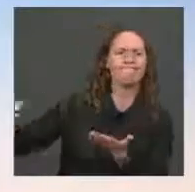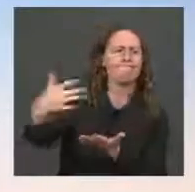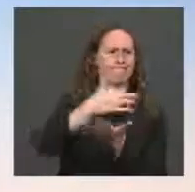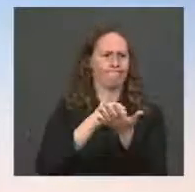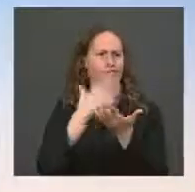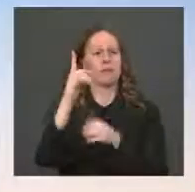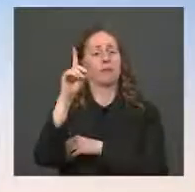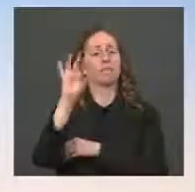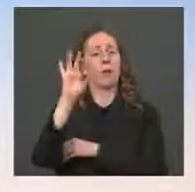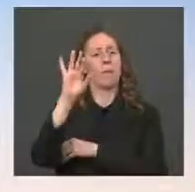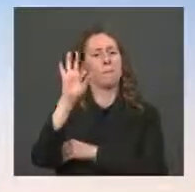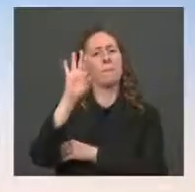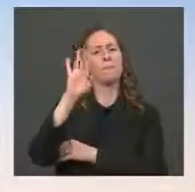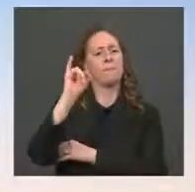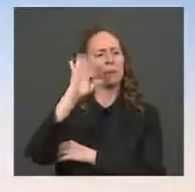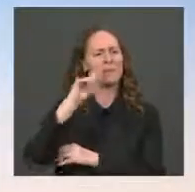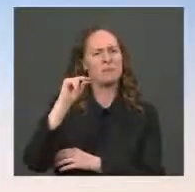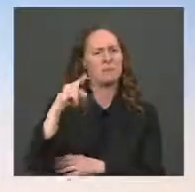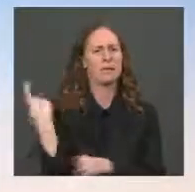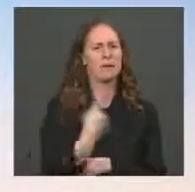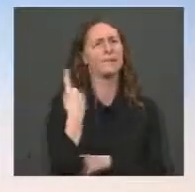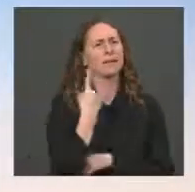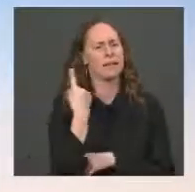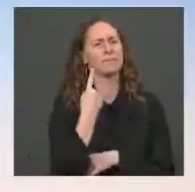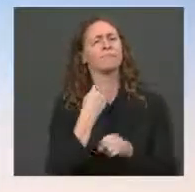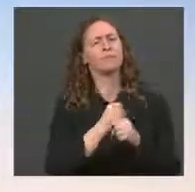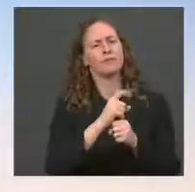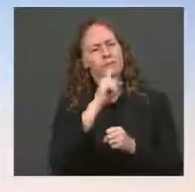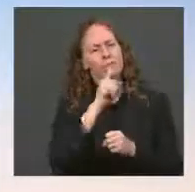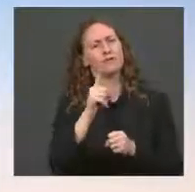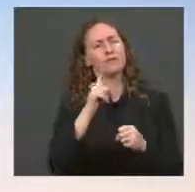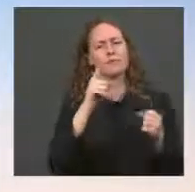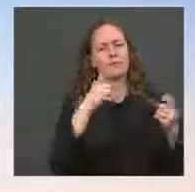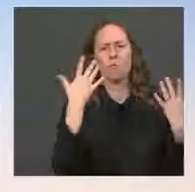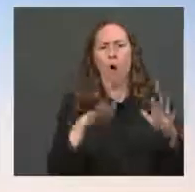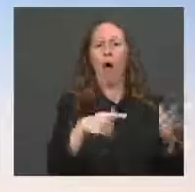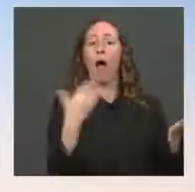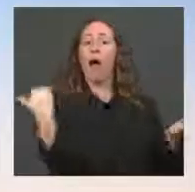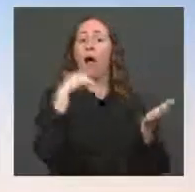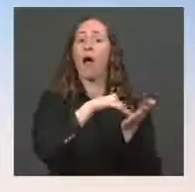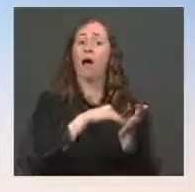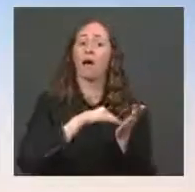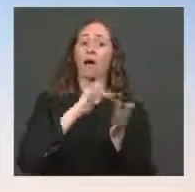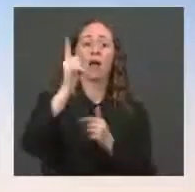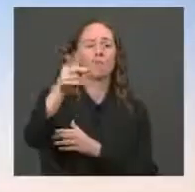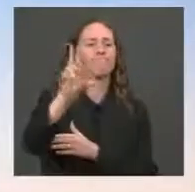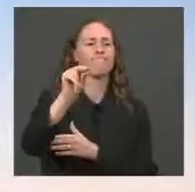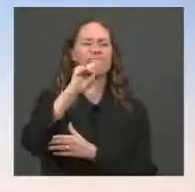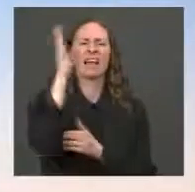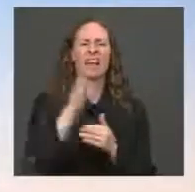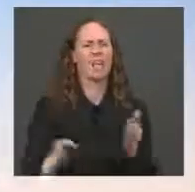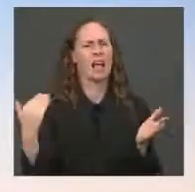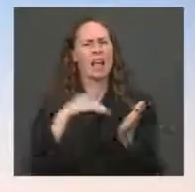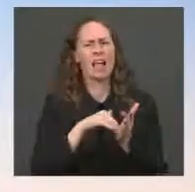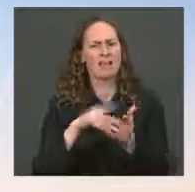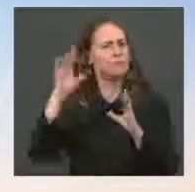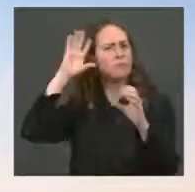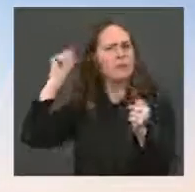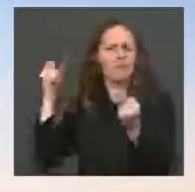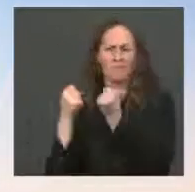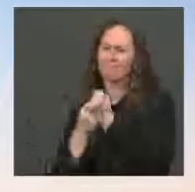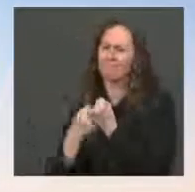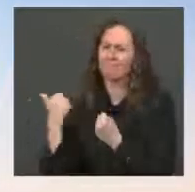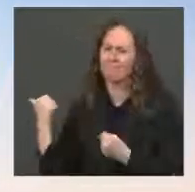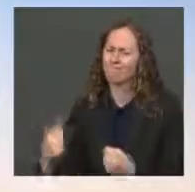steps outlined in the report to ensure that this can never happen again, which certainly the president supports that. And then a follow-up, one more